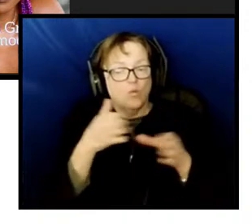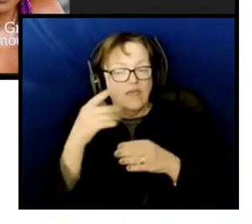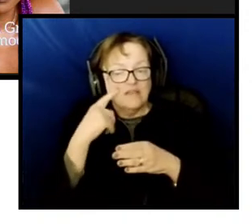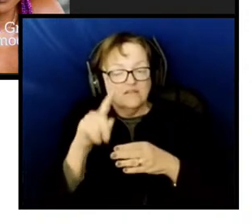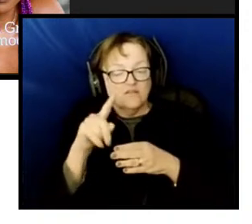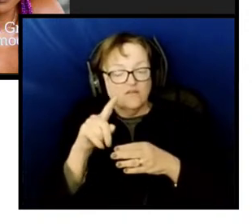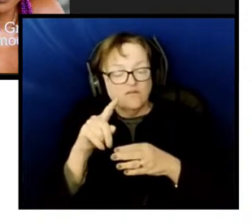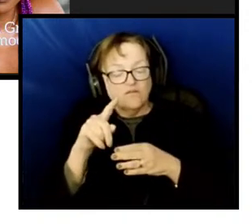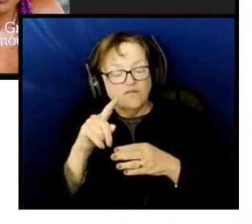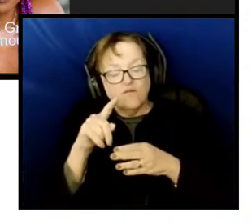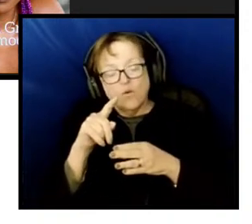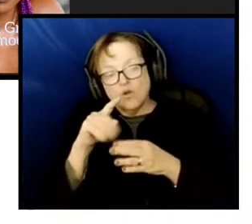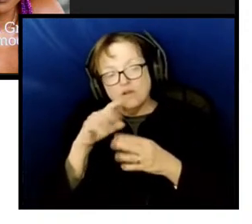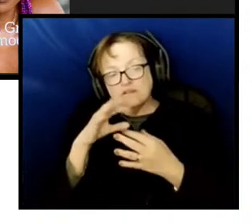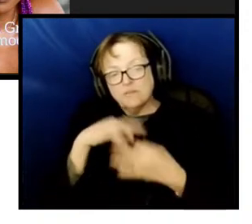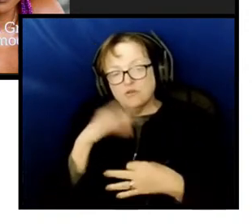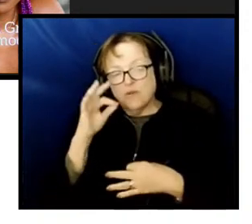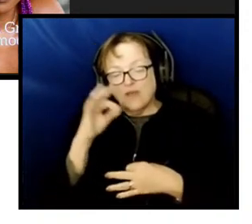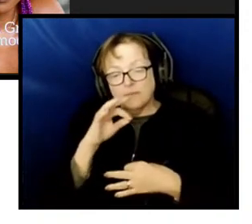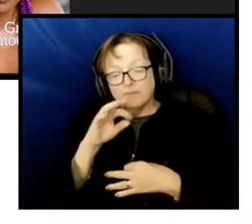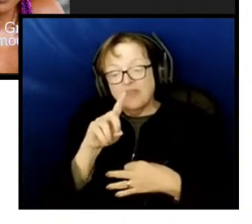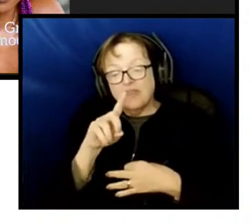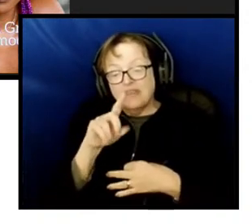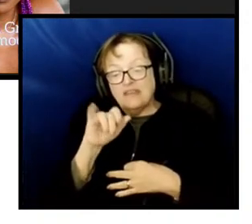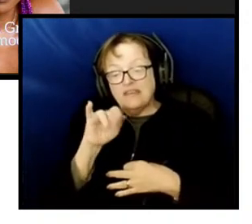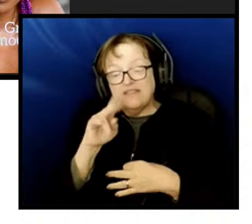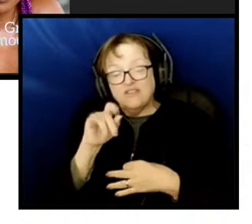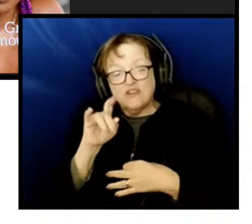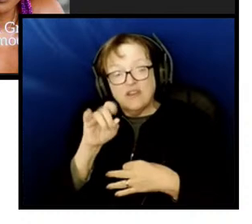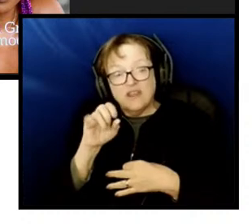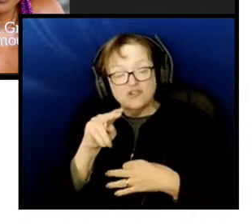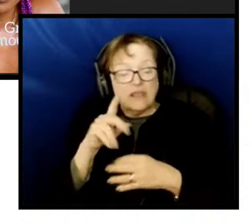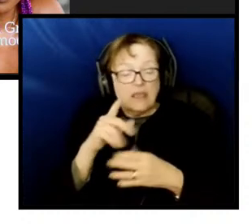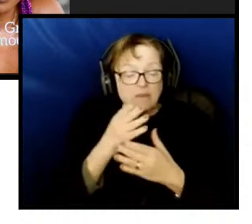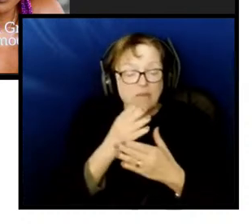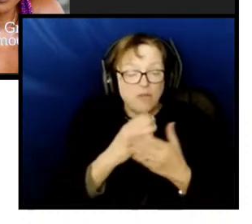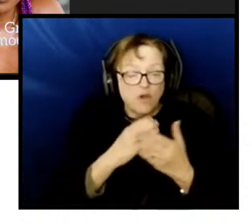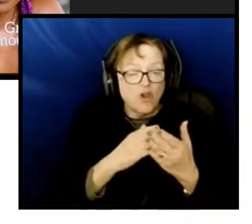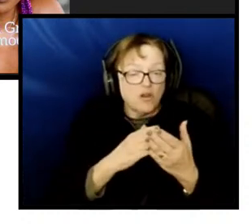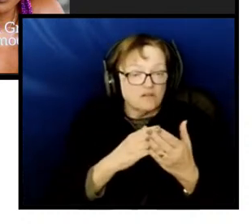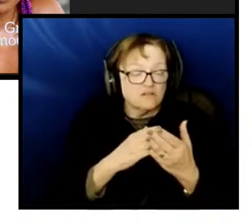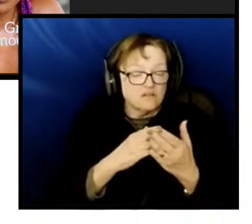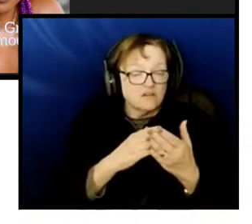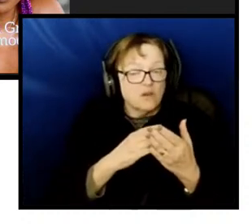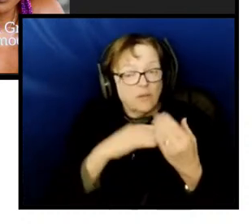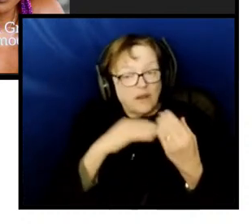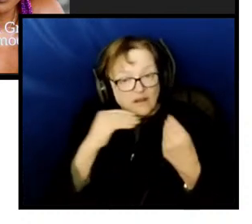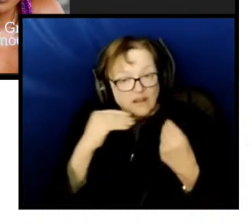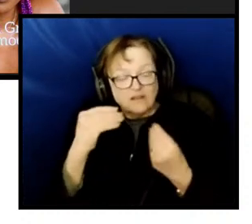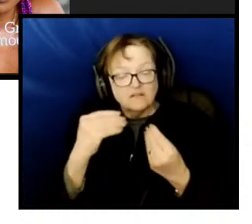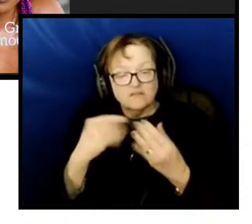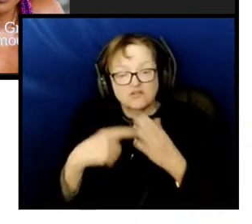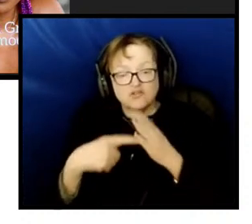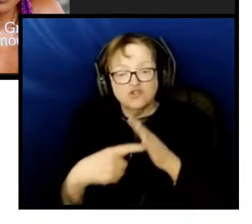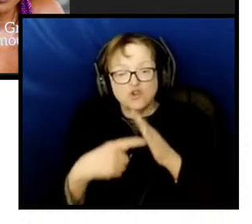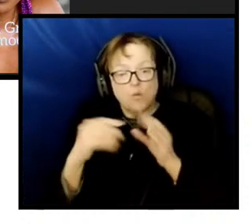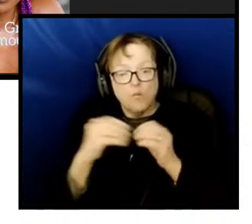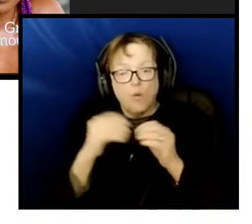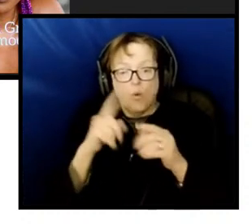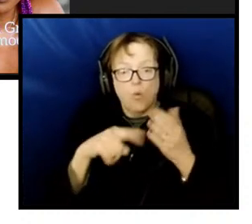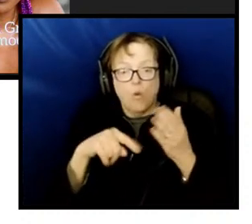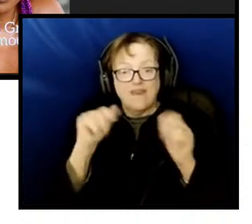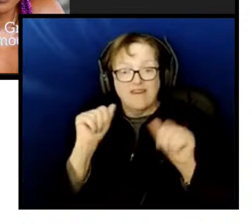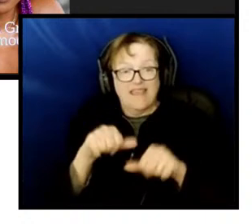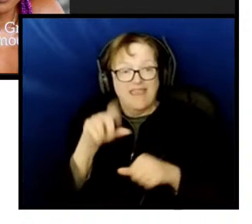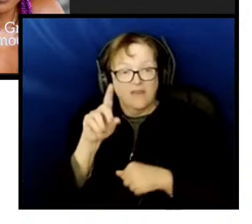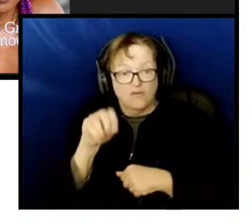just a small, minute part of what your spiritual journey can be, but it informs so much of what you can do. So a lot of what